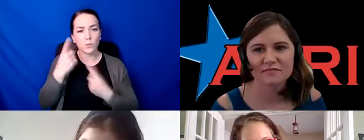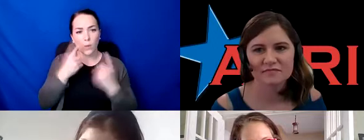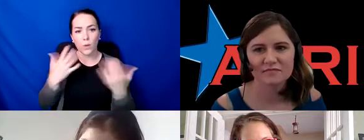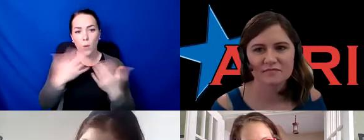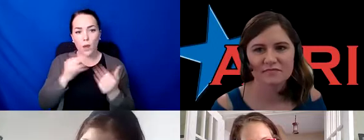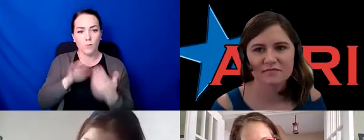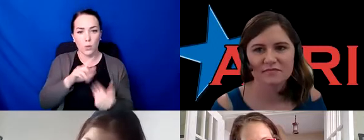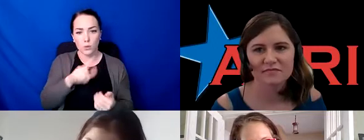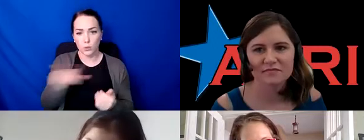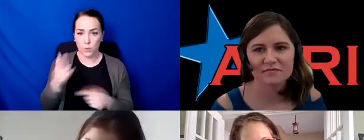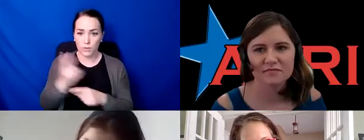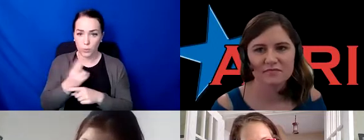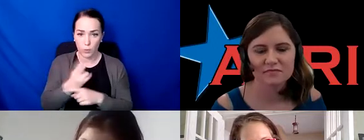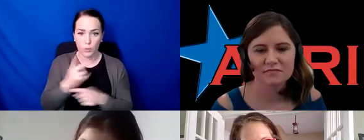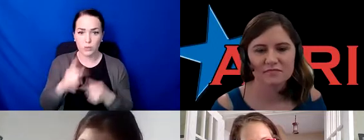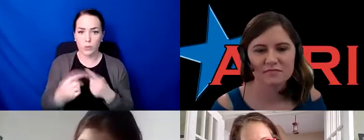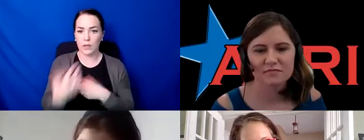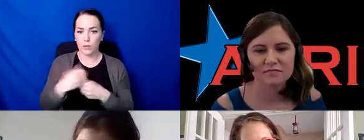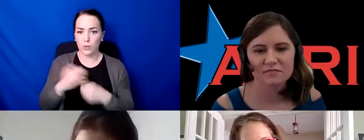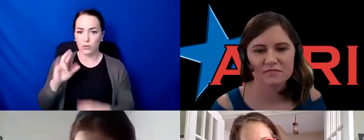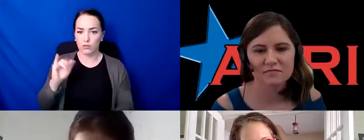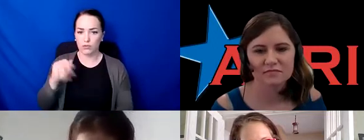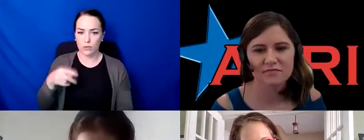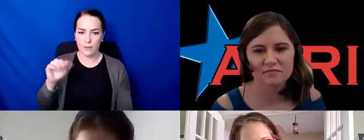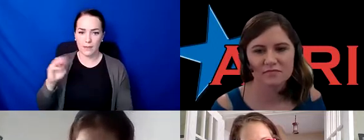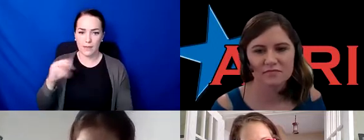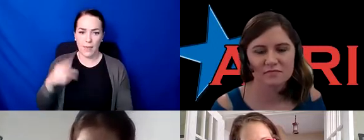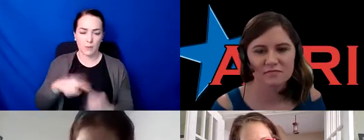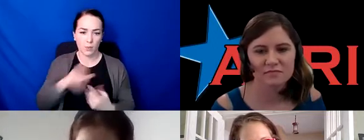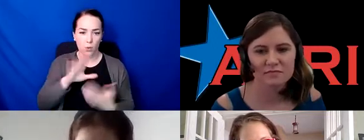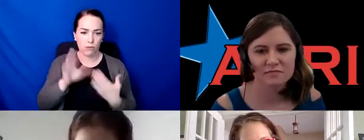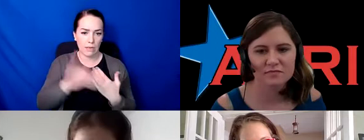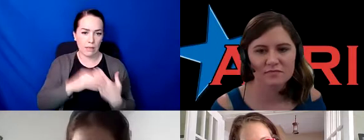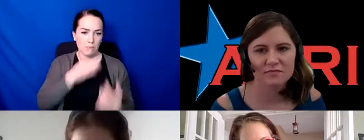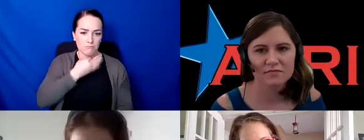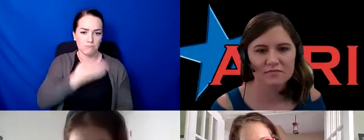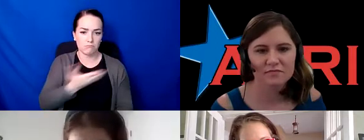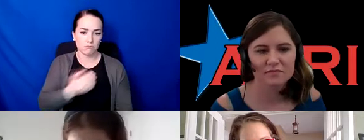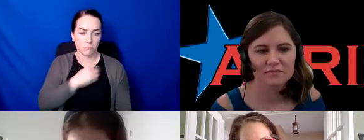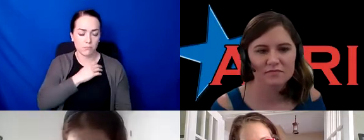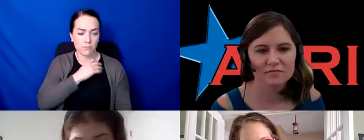have taken in including Crip Camp in their curriculum.